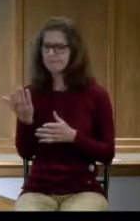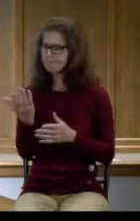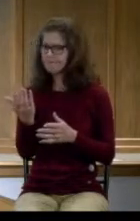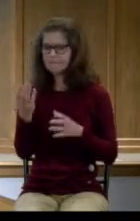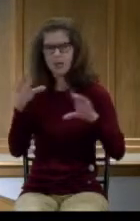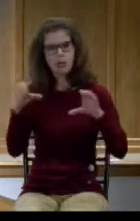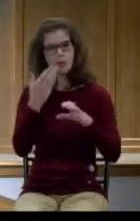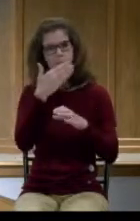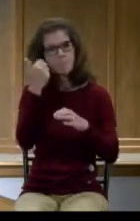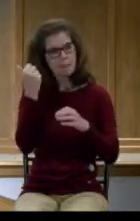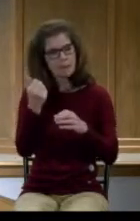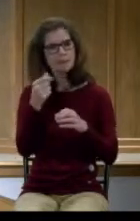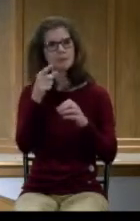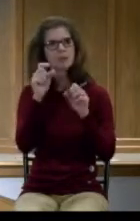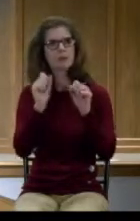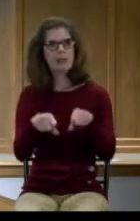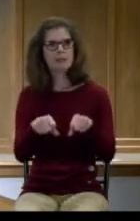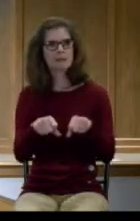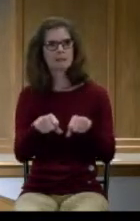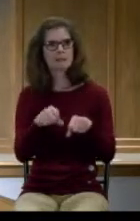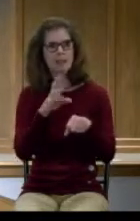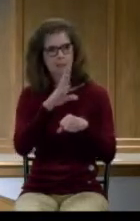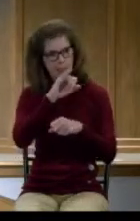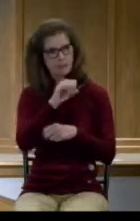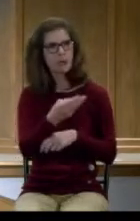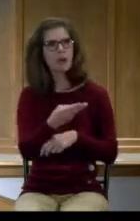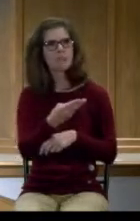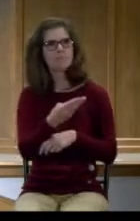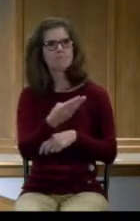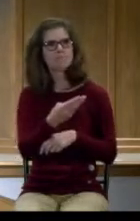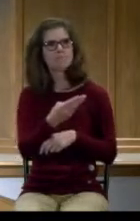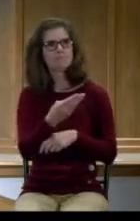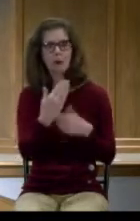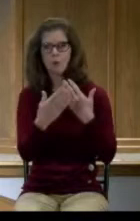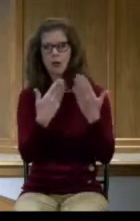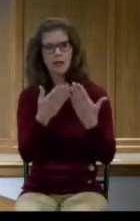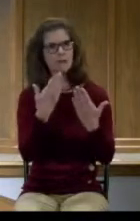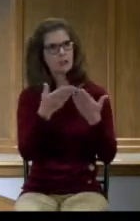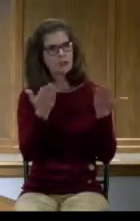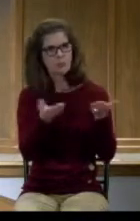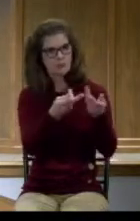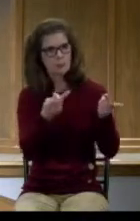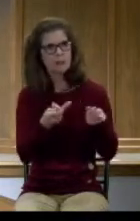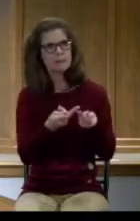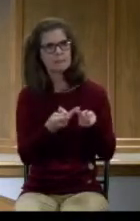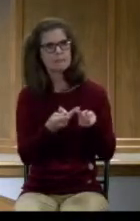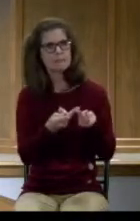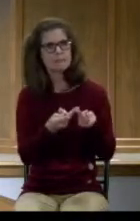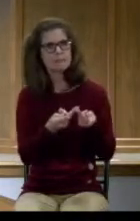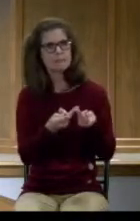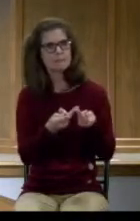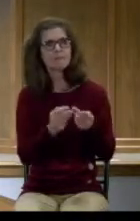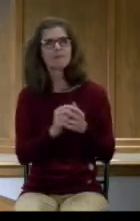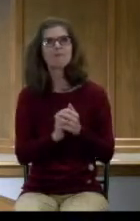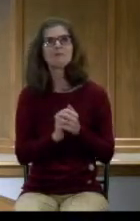you can with what you have, where you are. Here's the